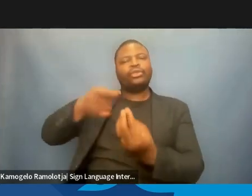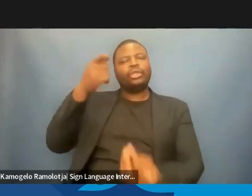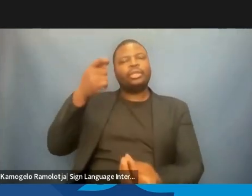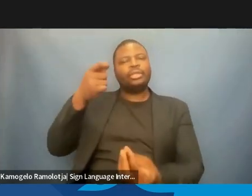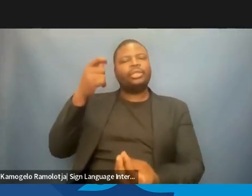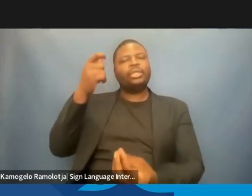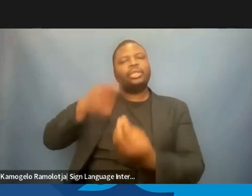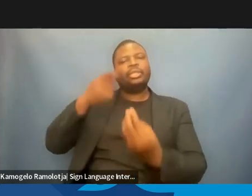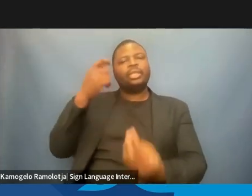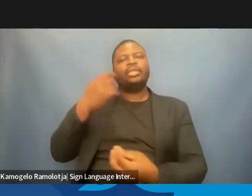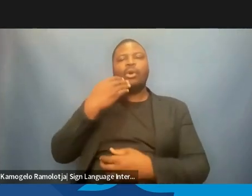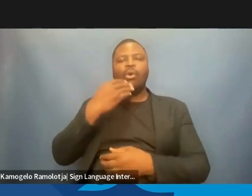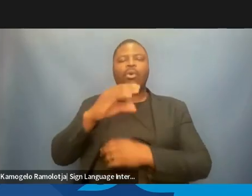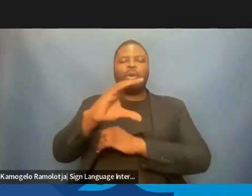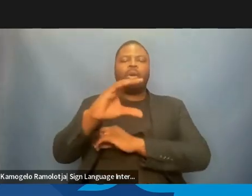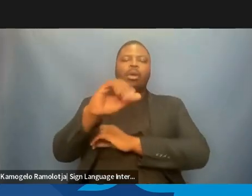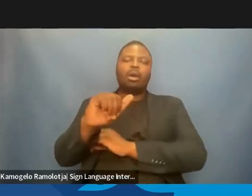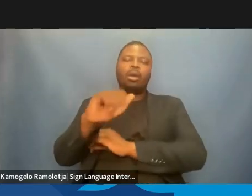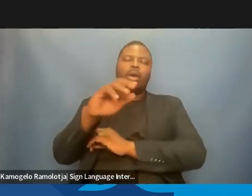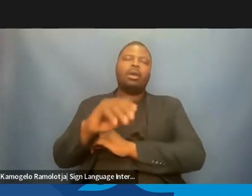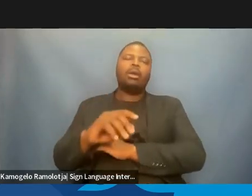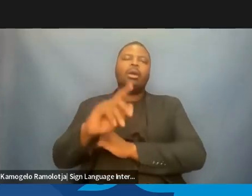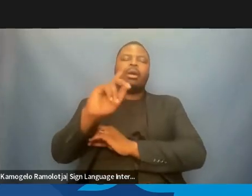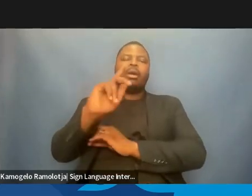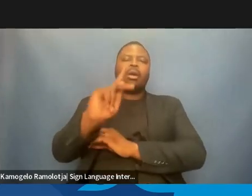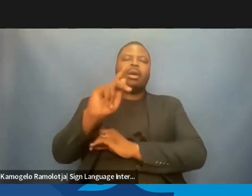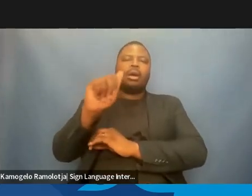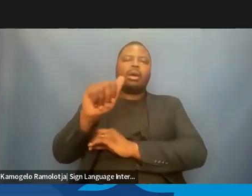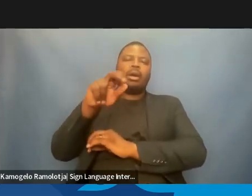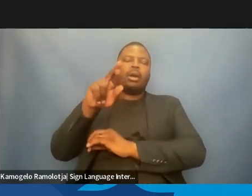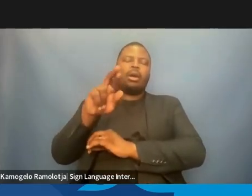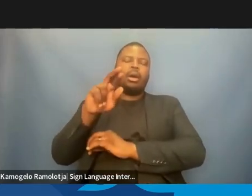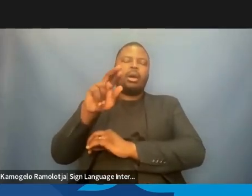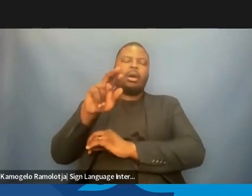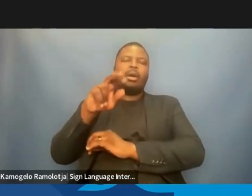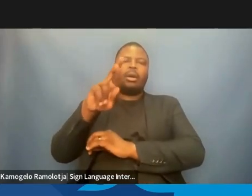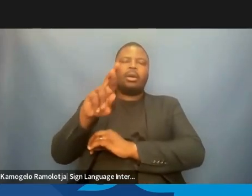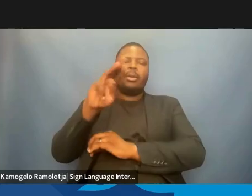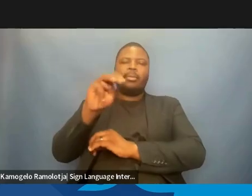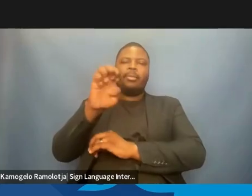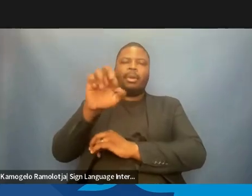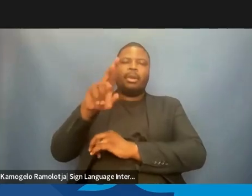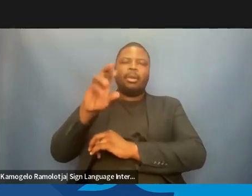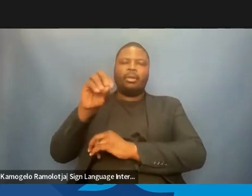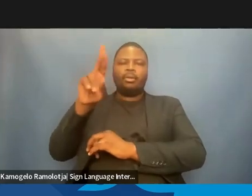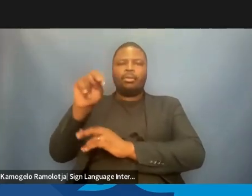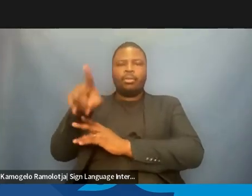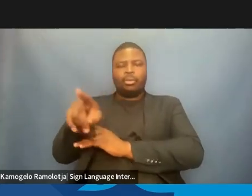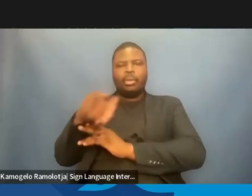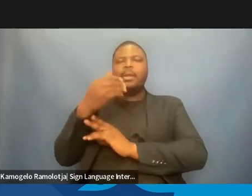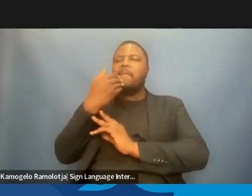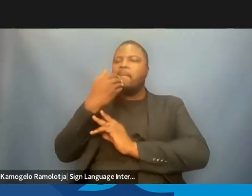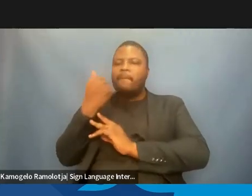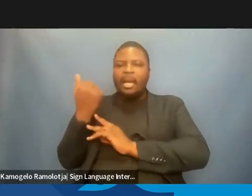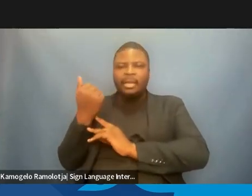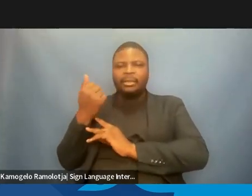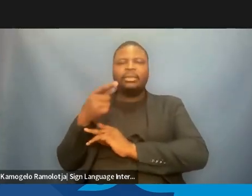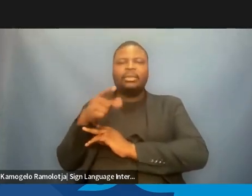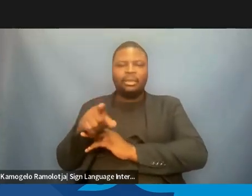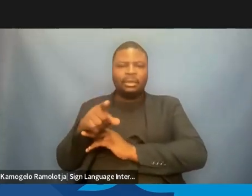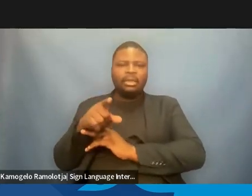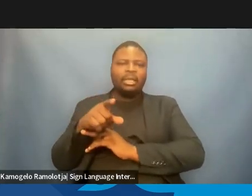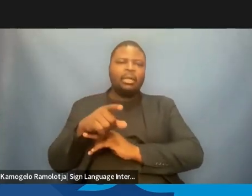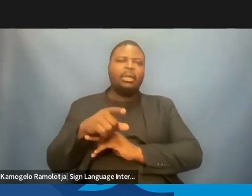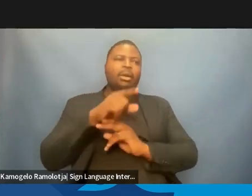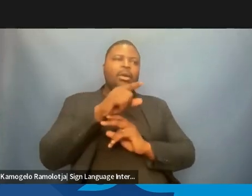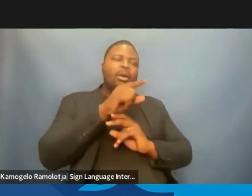programs this week, and he said, I think the best way might be that we should treat this response as a